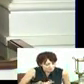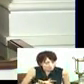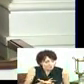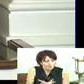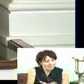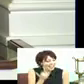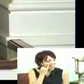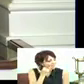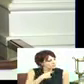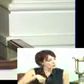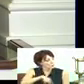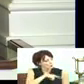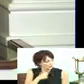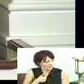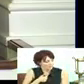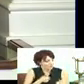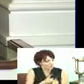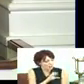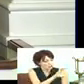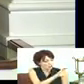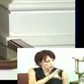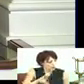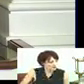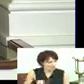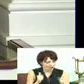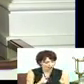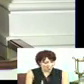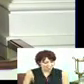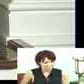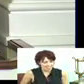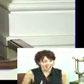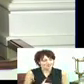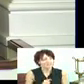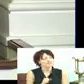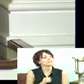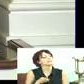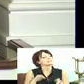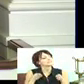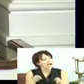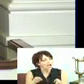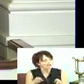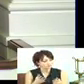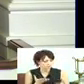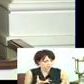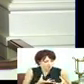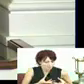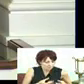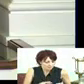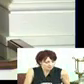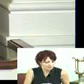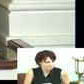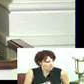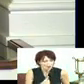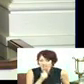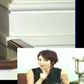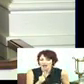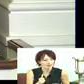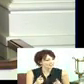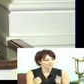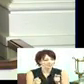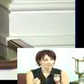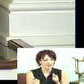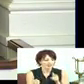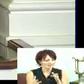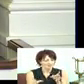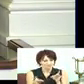Christ, our lifestyle works passionately for justice through nonviolence. It is a great